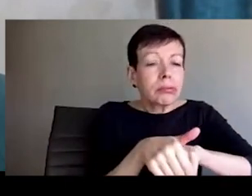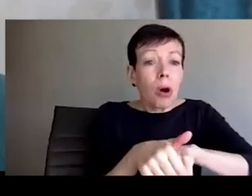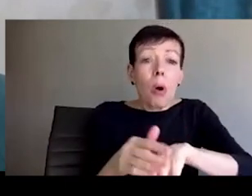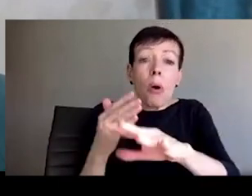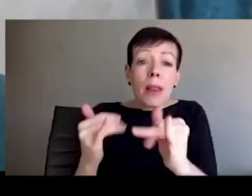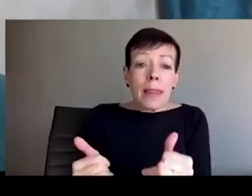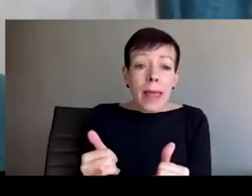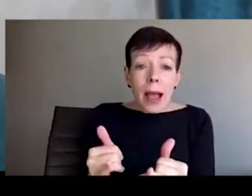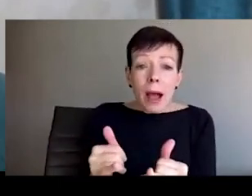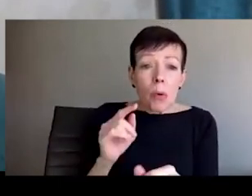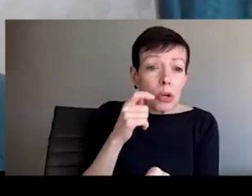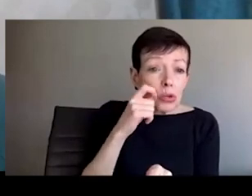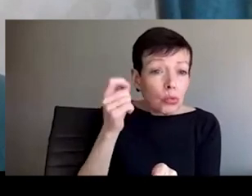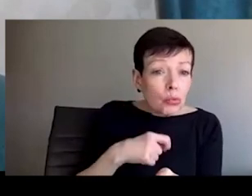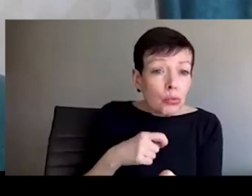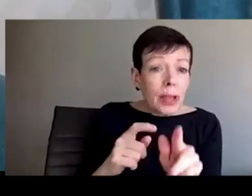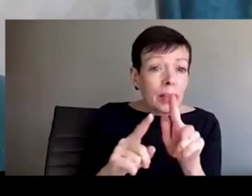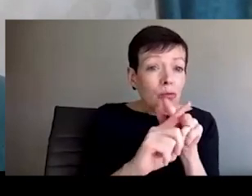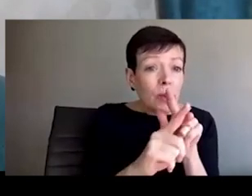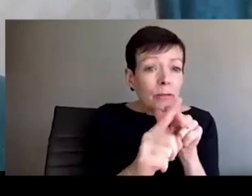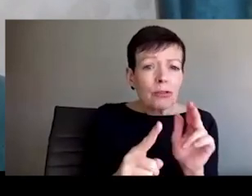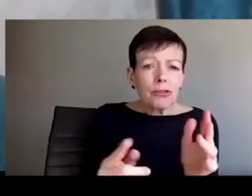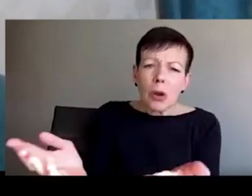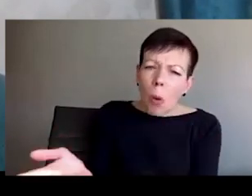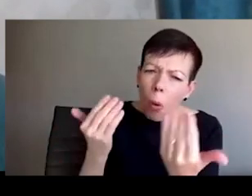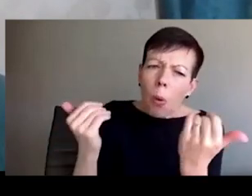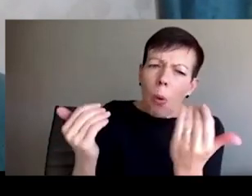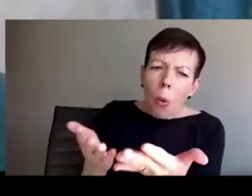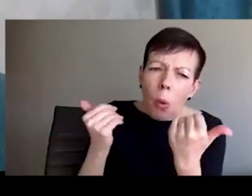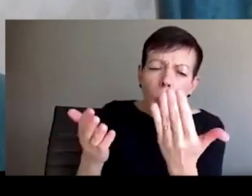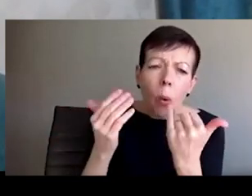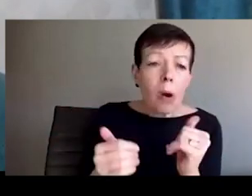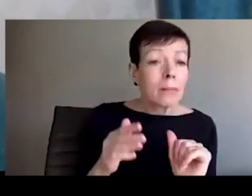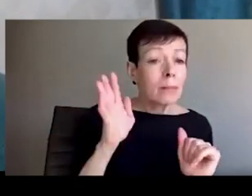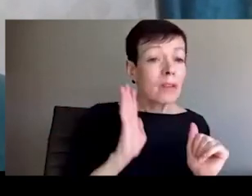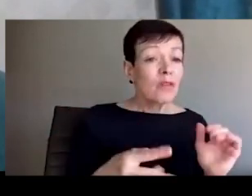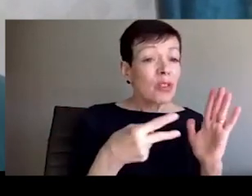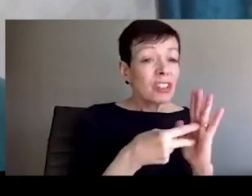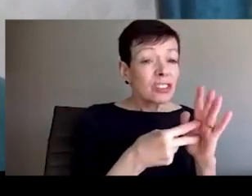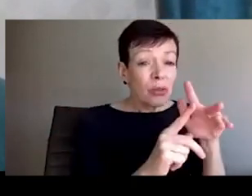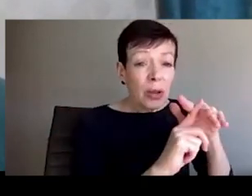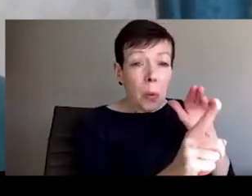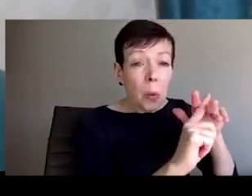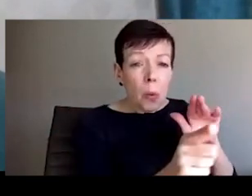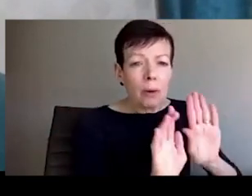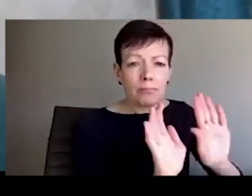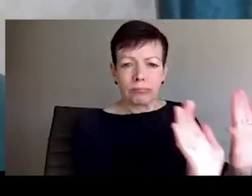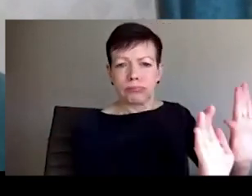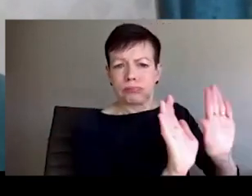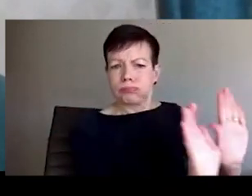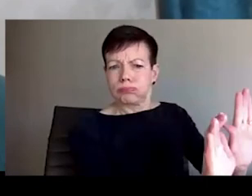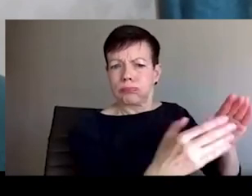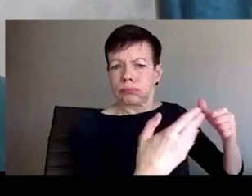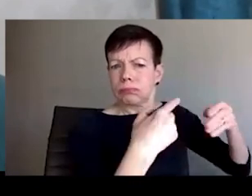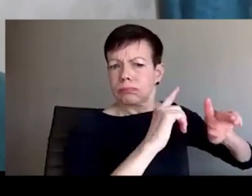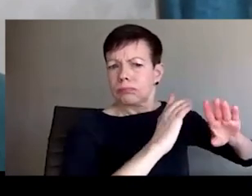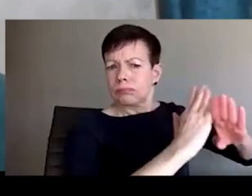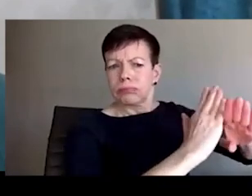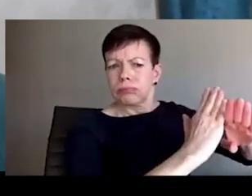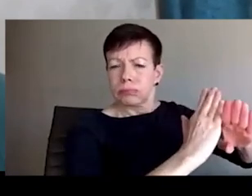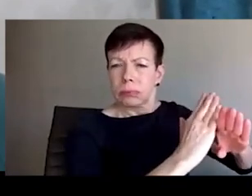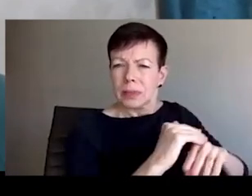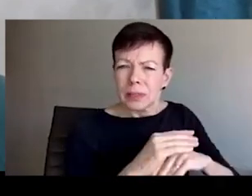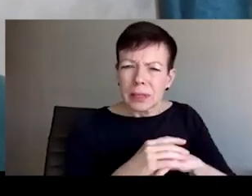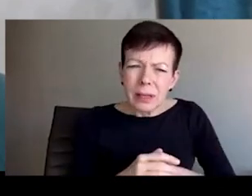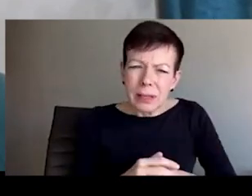cheap it was and how the rest of the world didn't care much about it. And yes, we are angry because